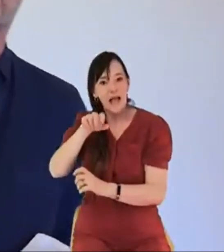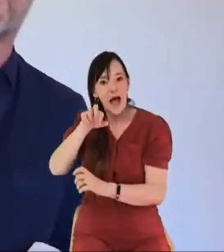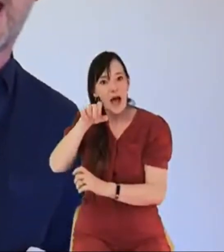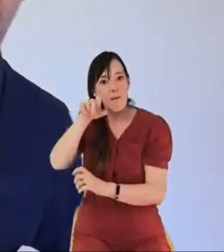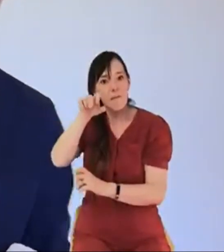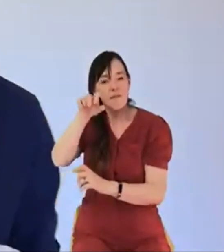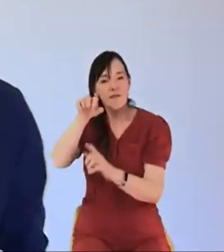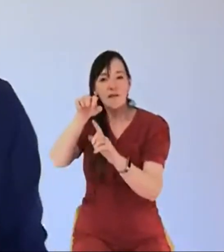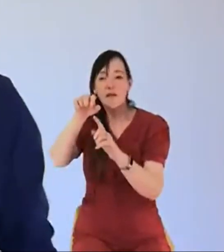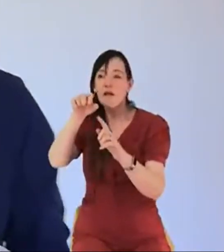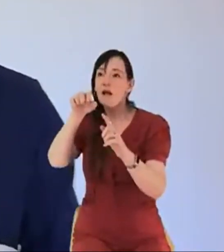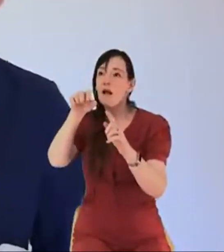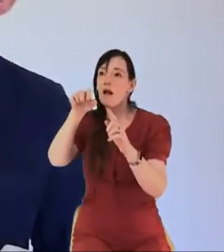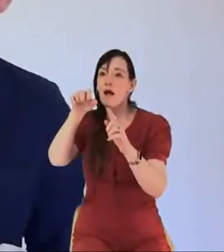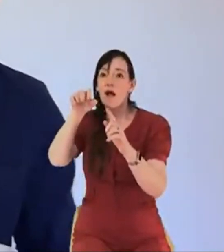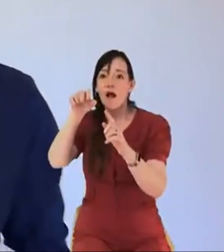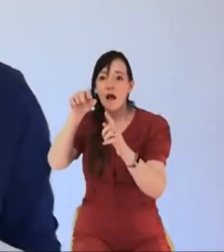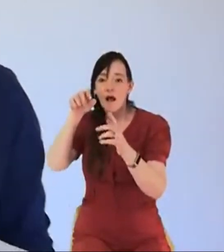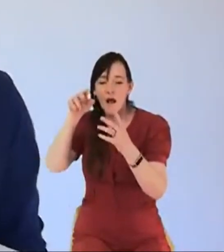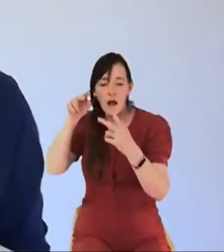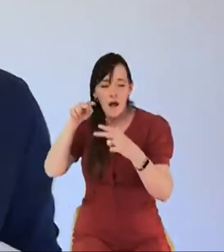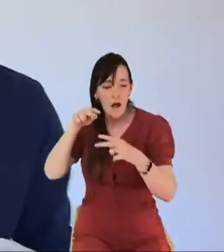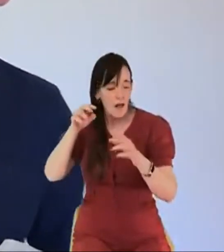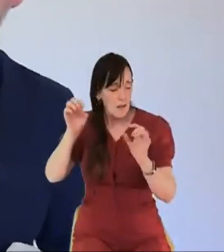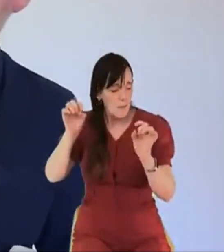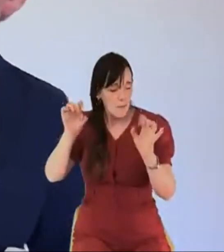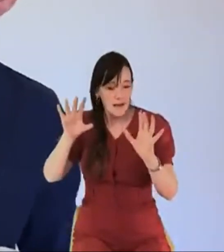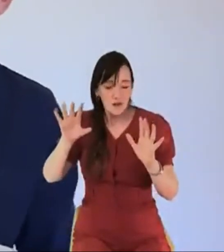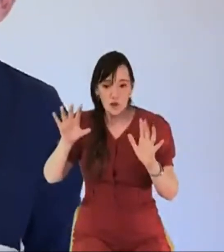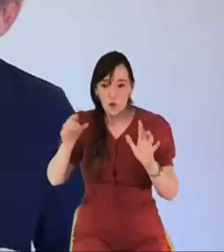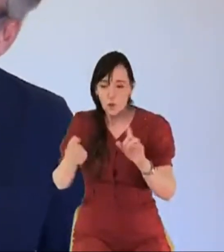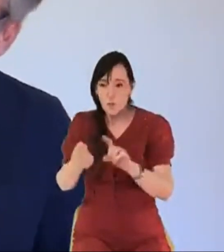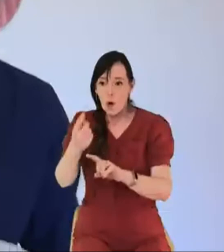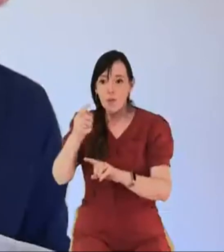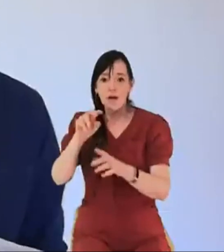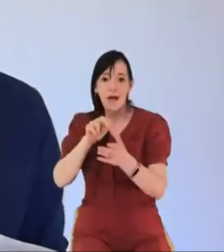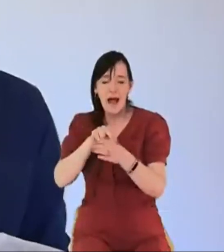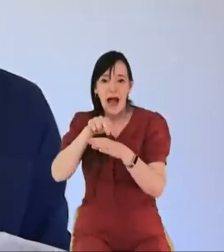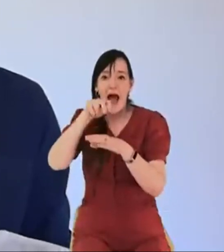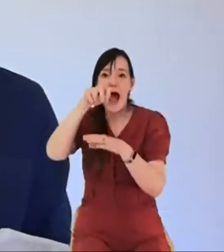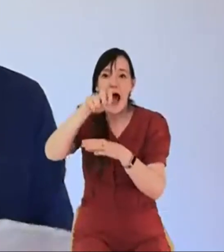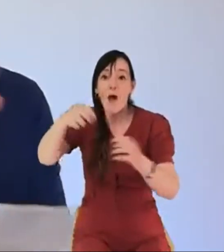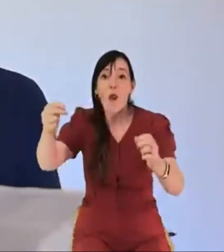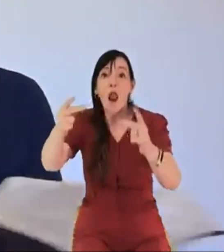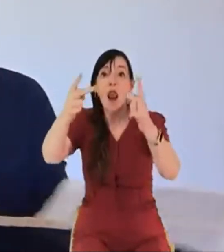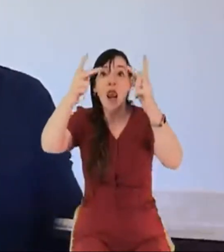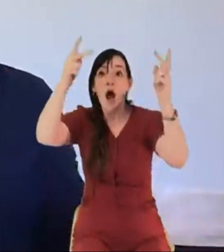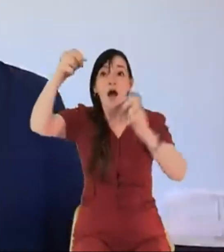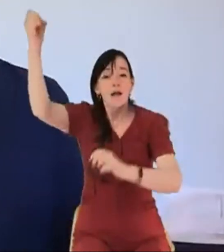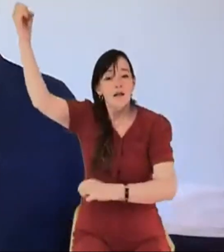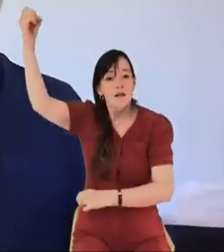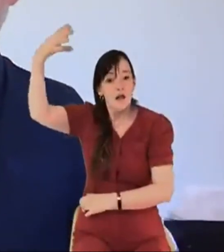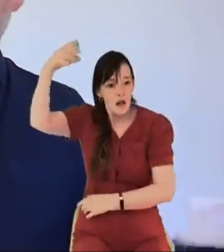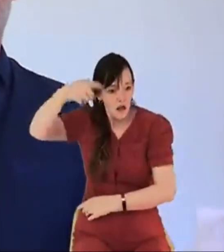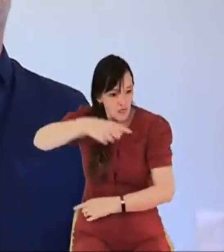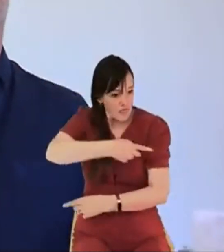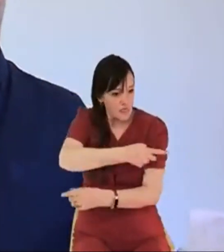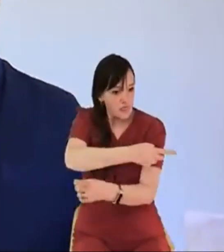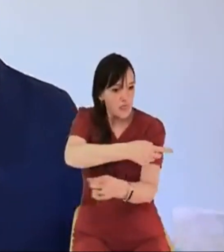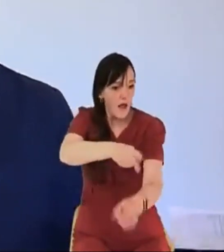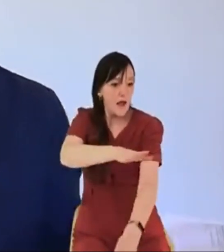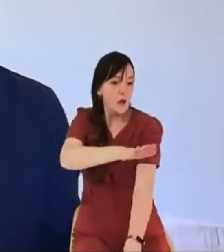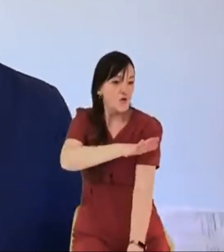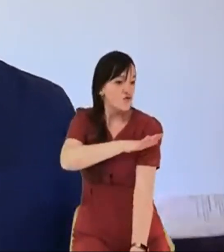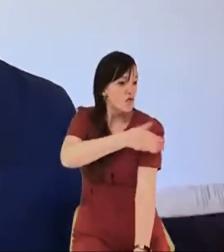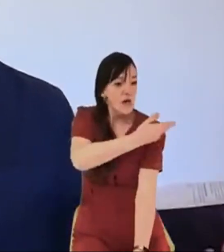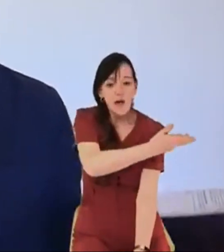at the back of the stand in the shade and then magical moment as we stepped out into the light and there was lords